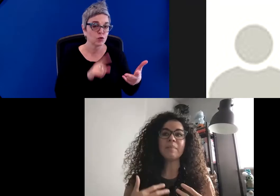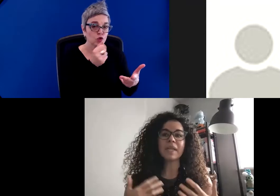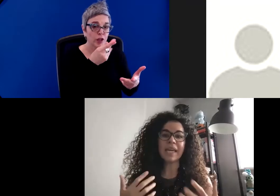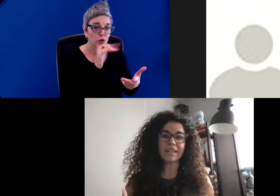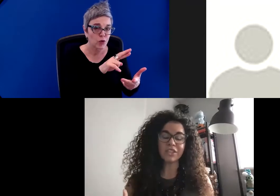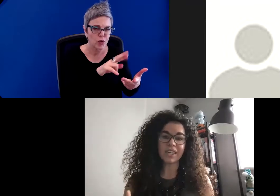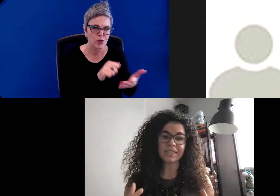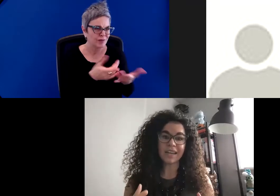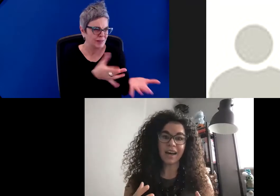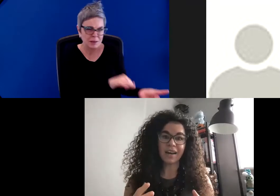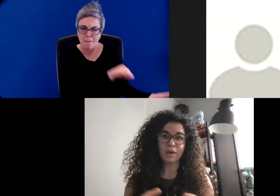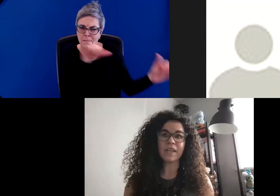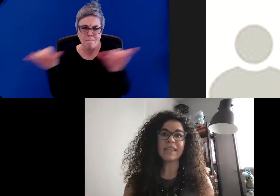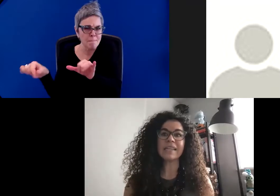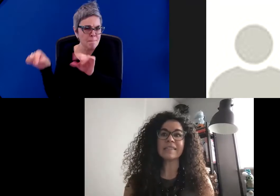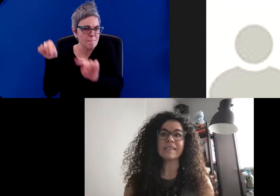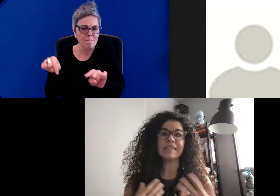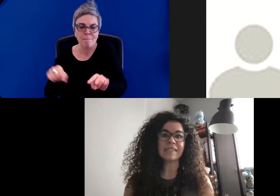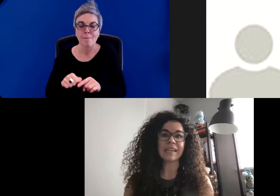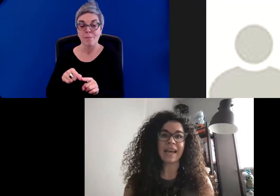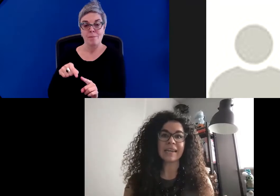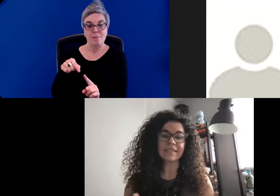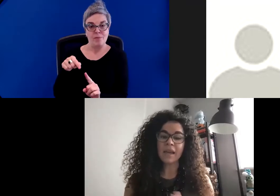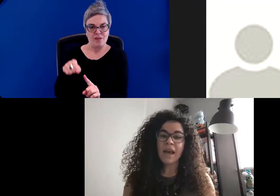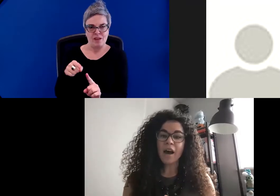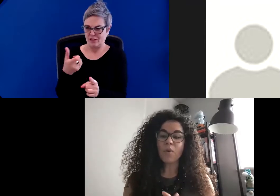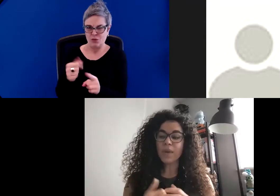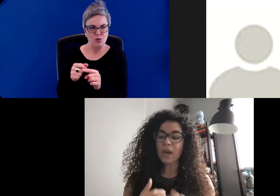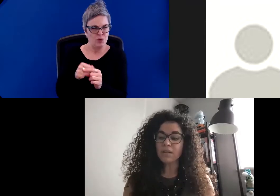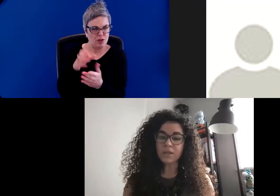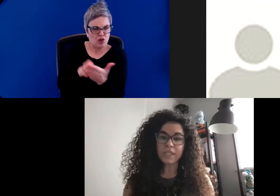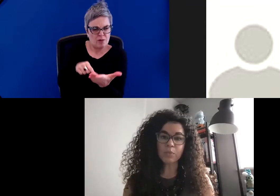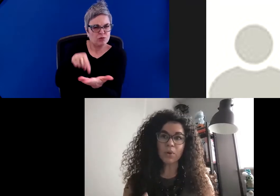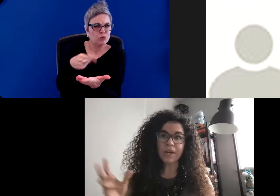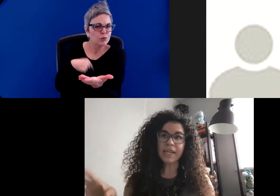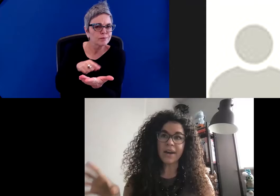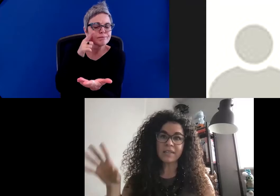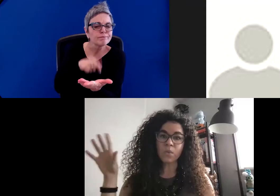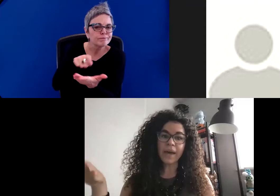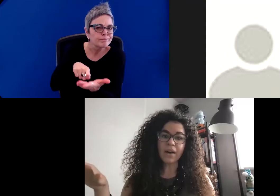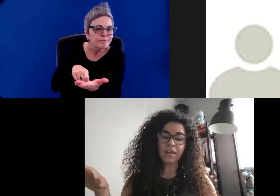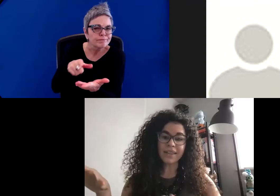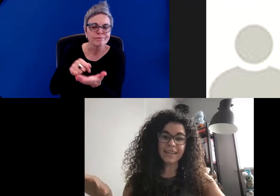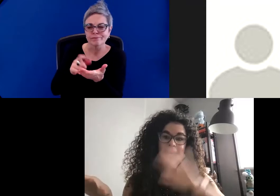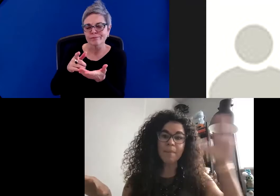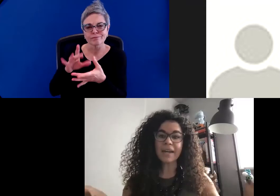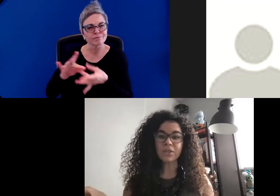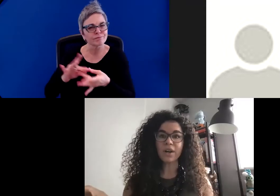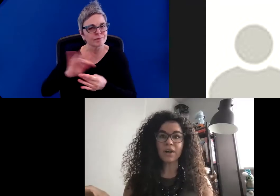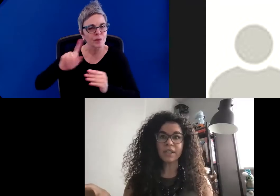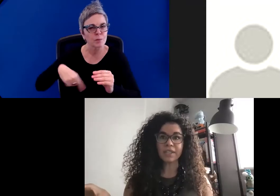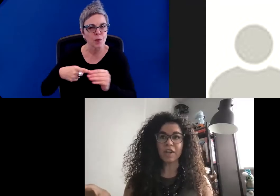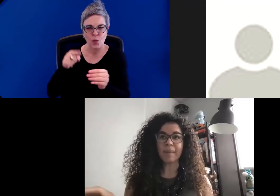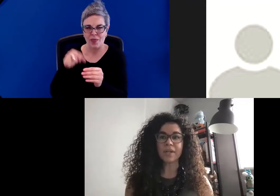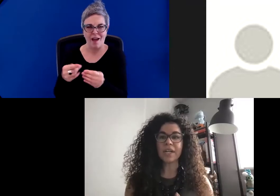of the implications of this disconnect. We also explored here as well, linking it back to